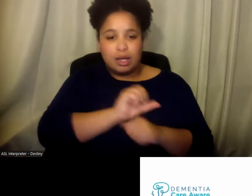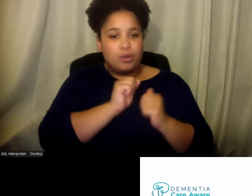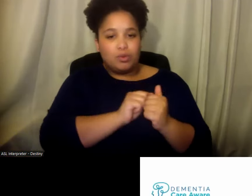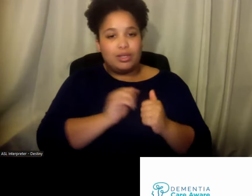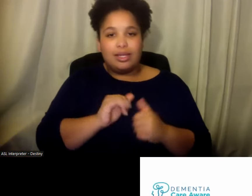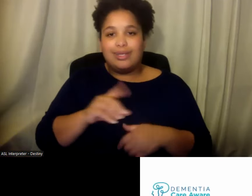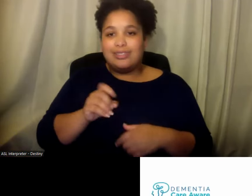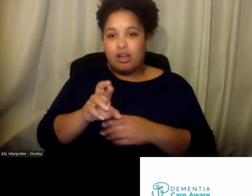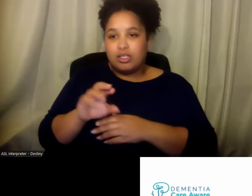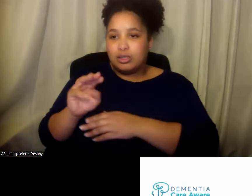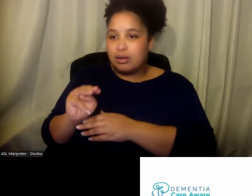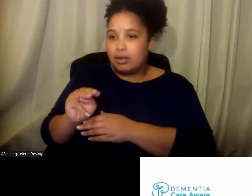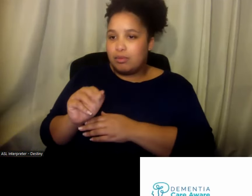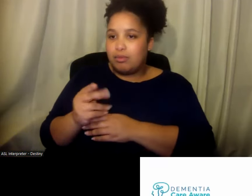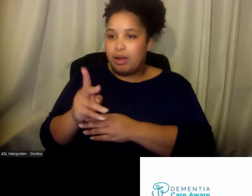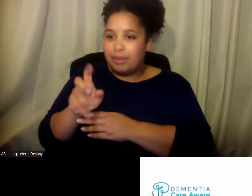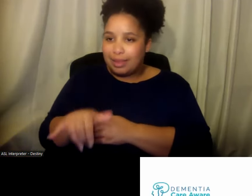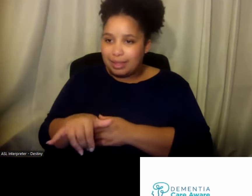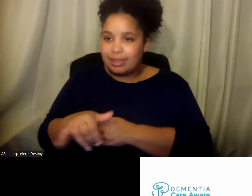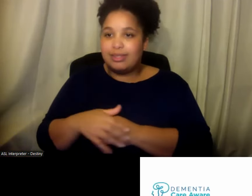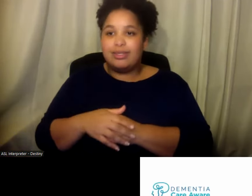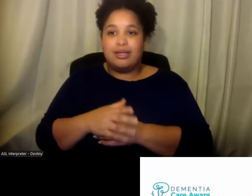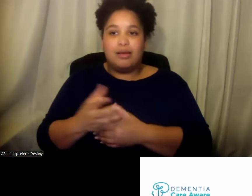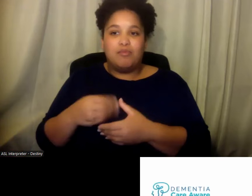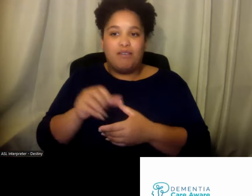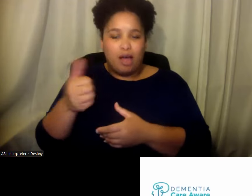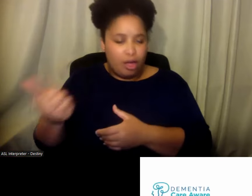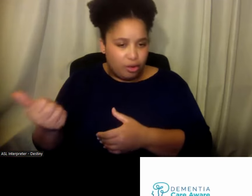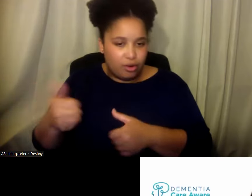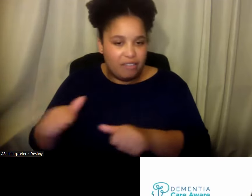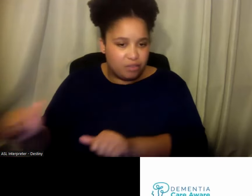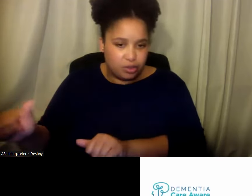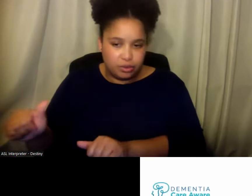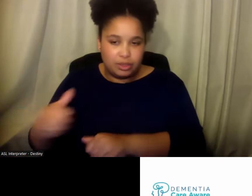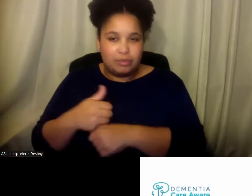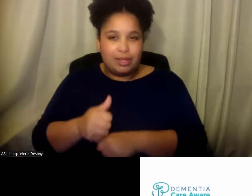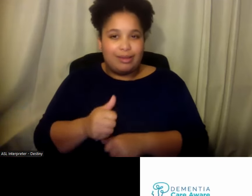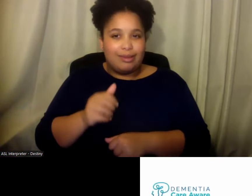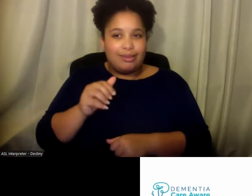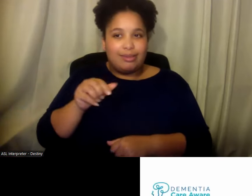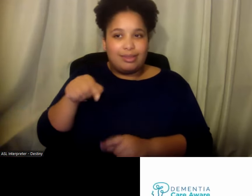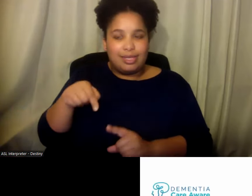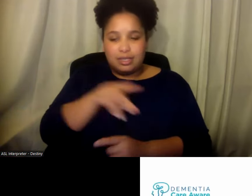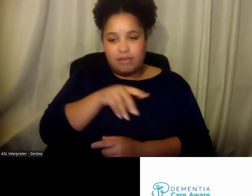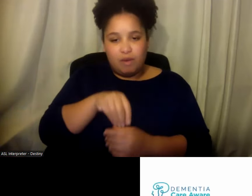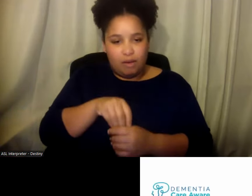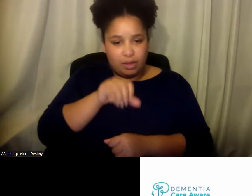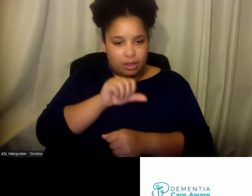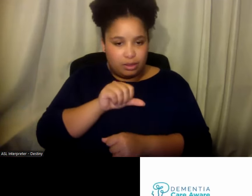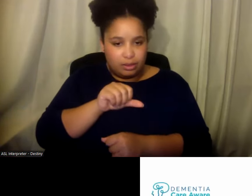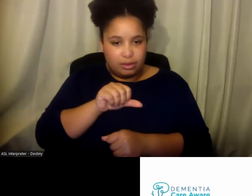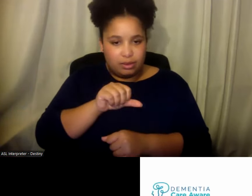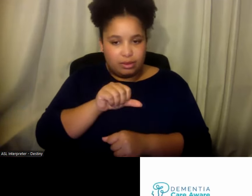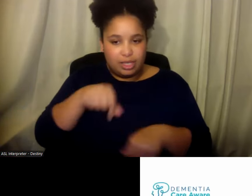Dr. Mobley, who have been part of other efforts to make that part of the workup really